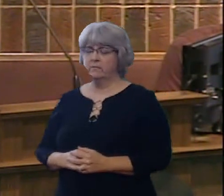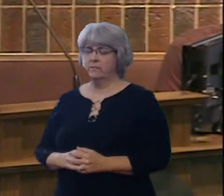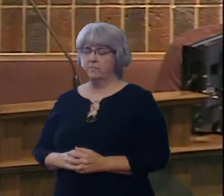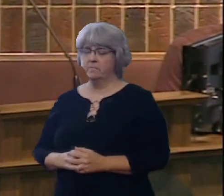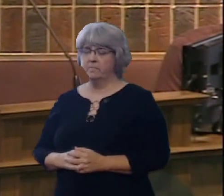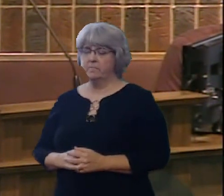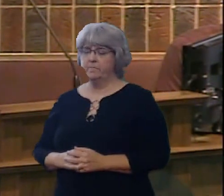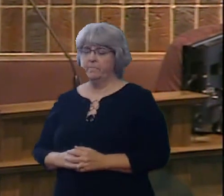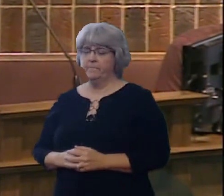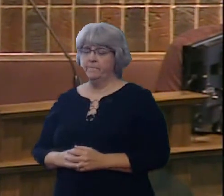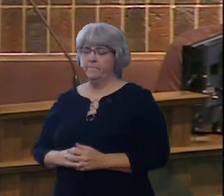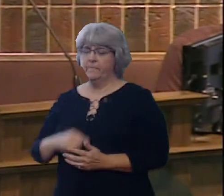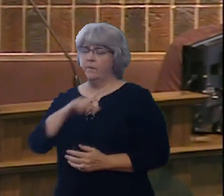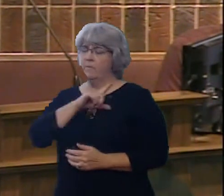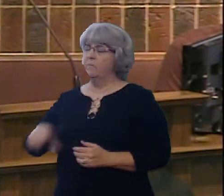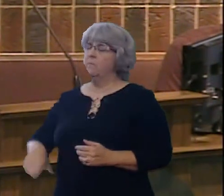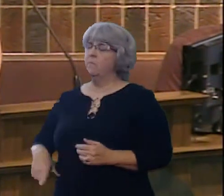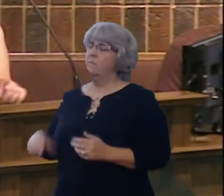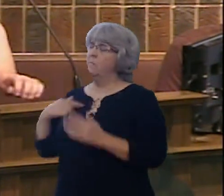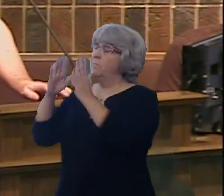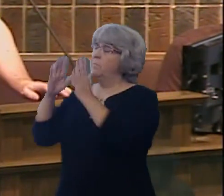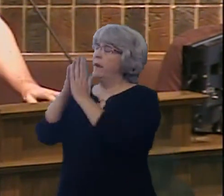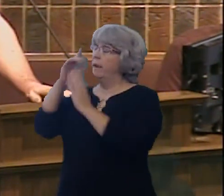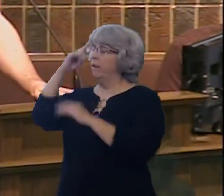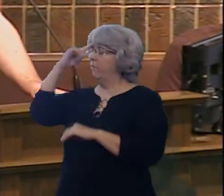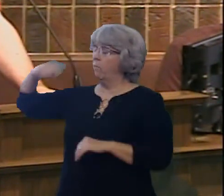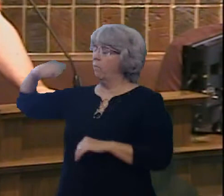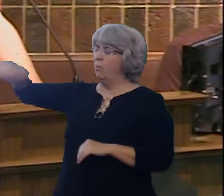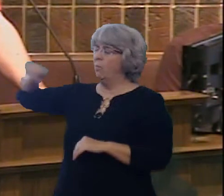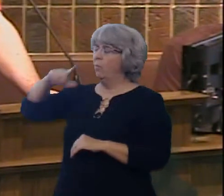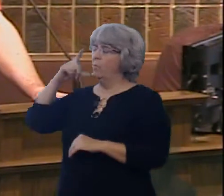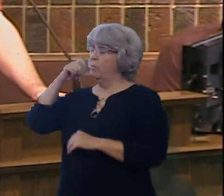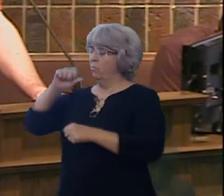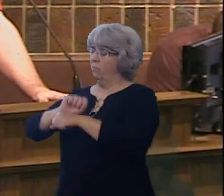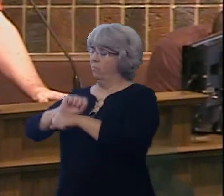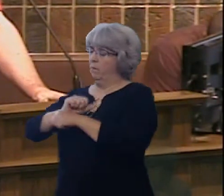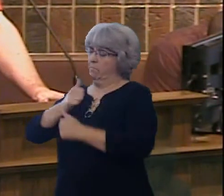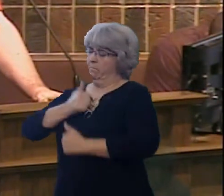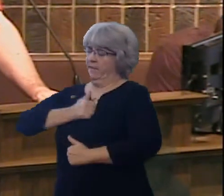Pray, Lord, for the men and women of our military,